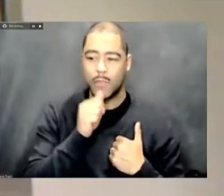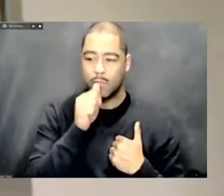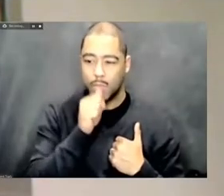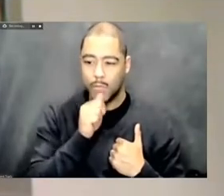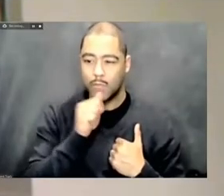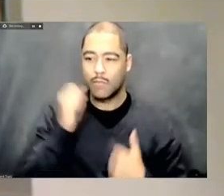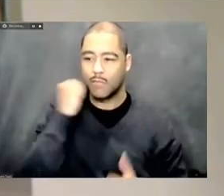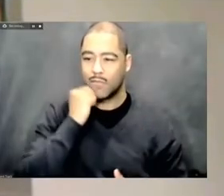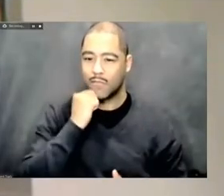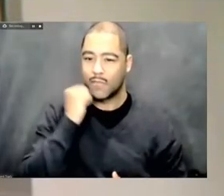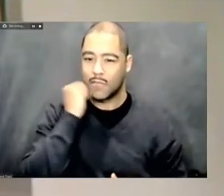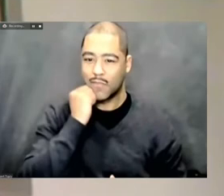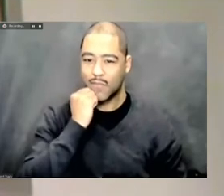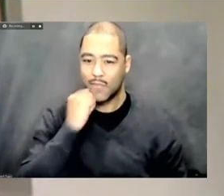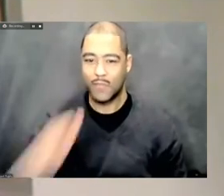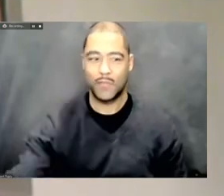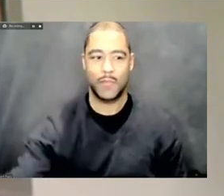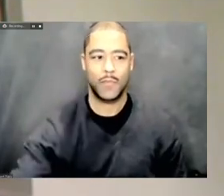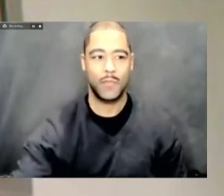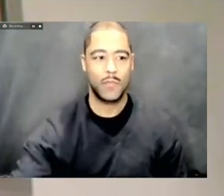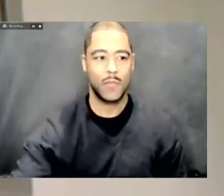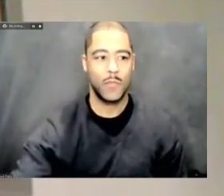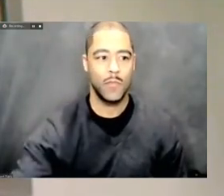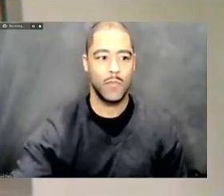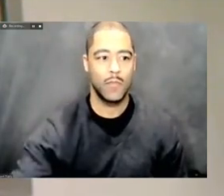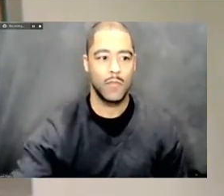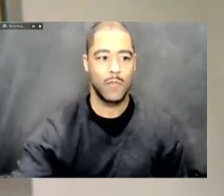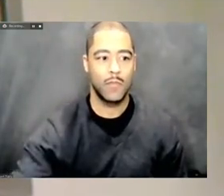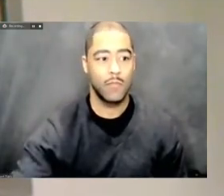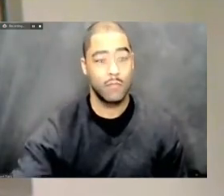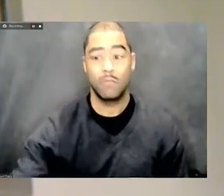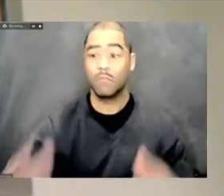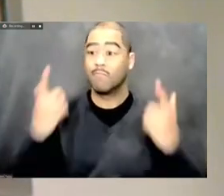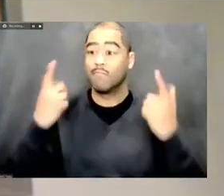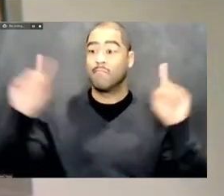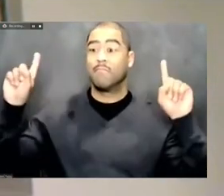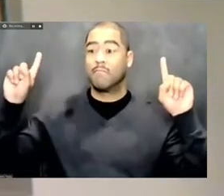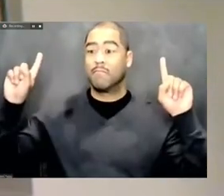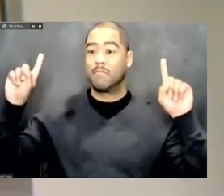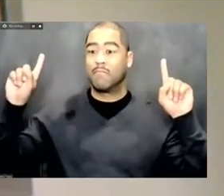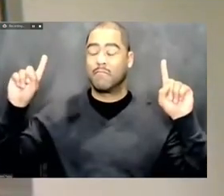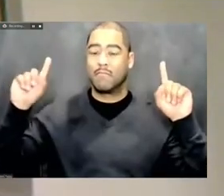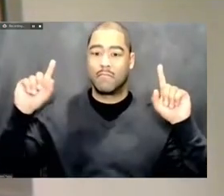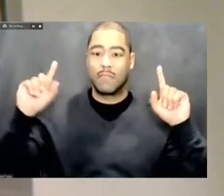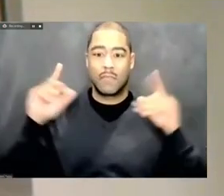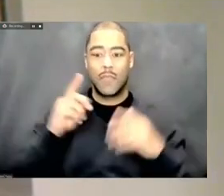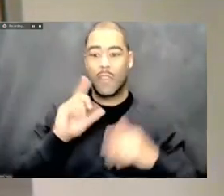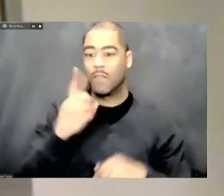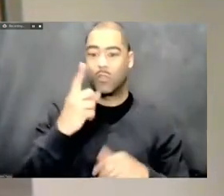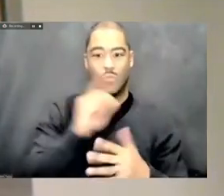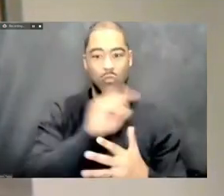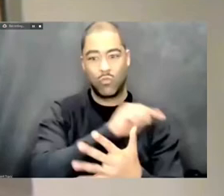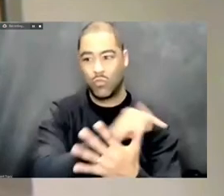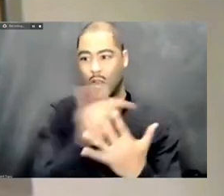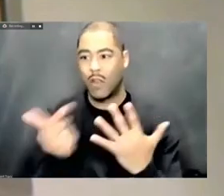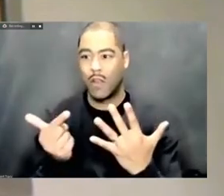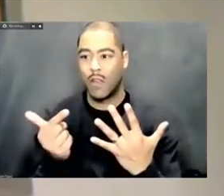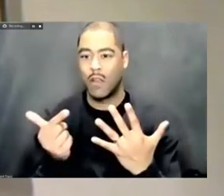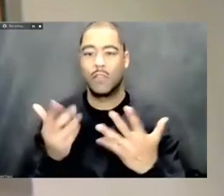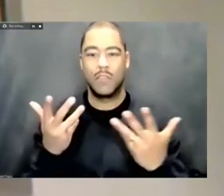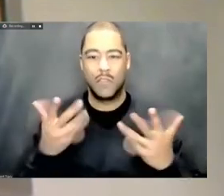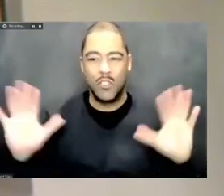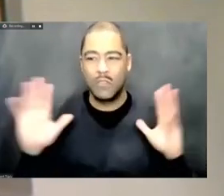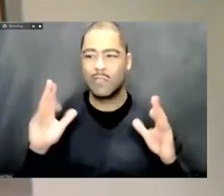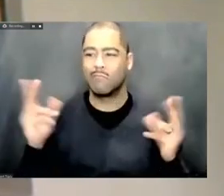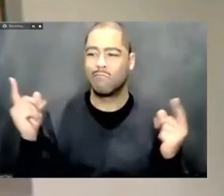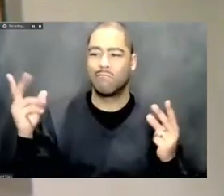Yes, and that was the end of our first round. Clap it up for every performer, snap it up in the chat, and right now